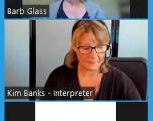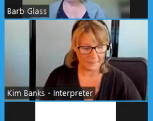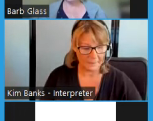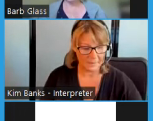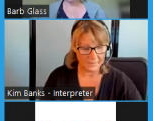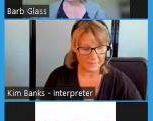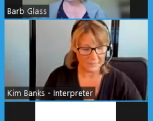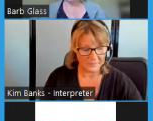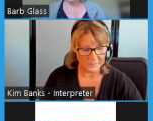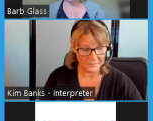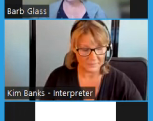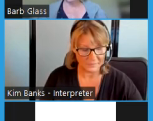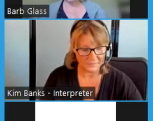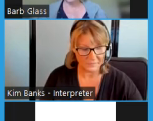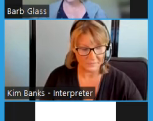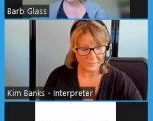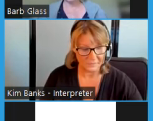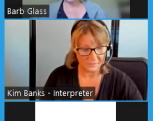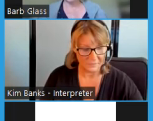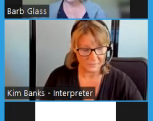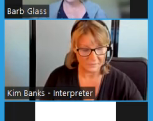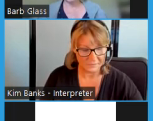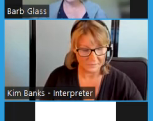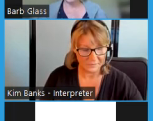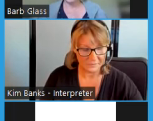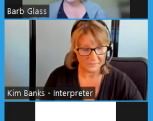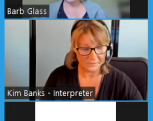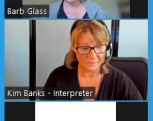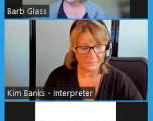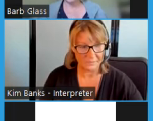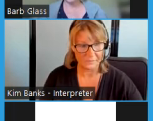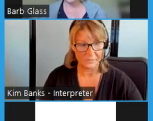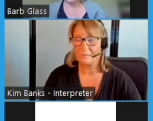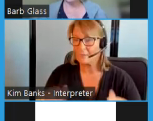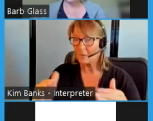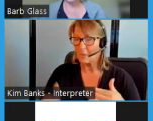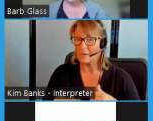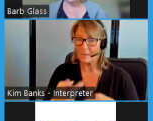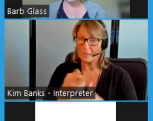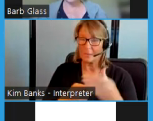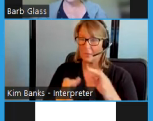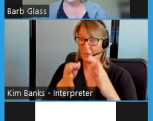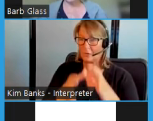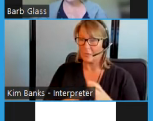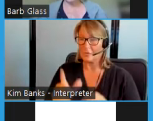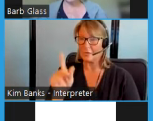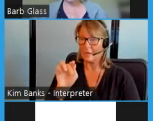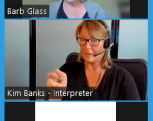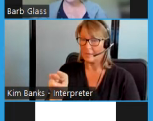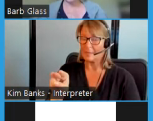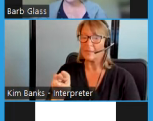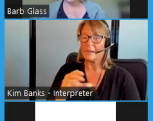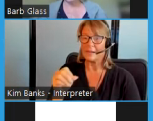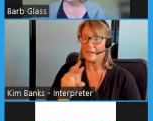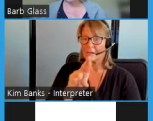Just before we begin, I do want to welcome our two American Sign Language interpreters today, Kim Banks and